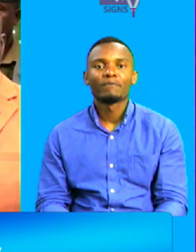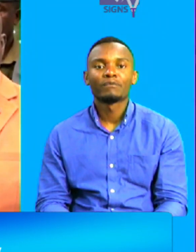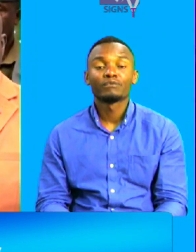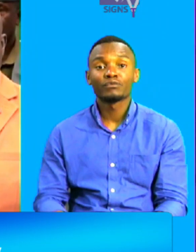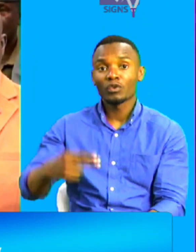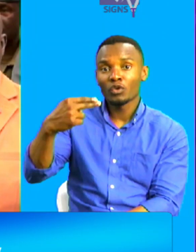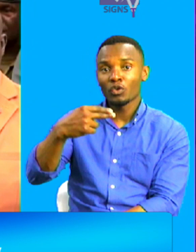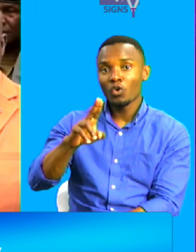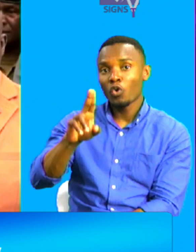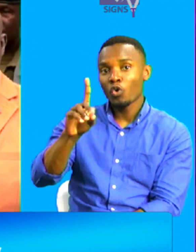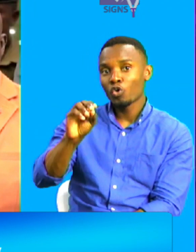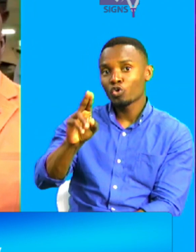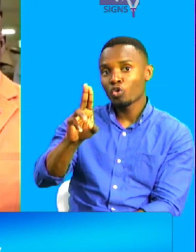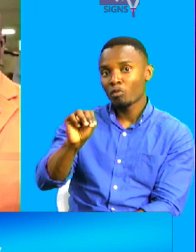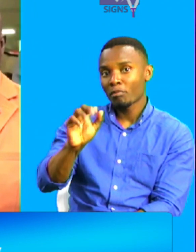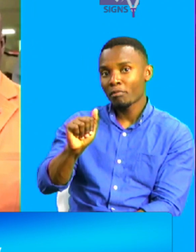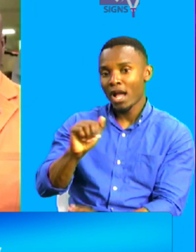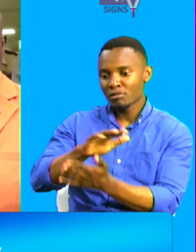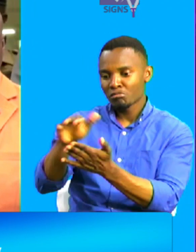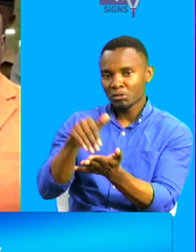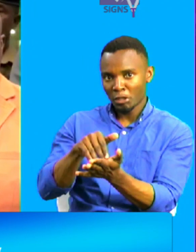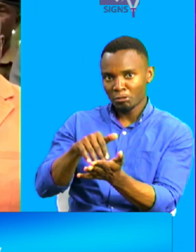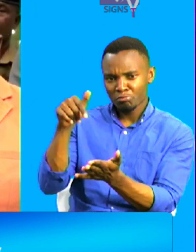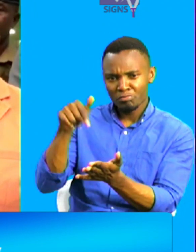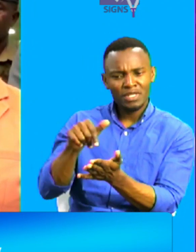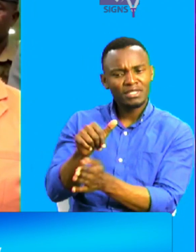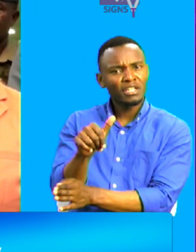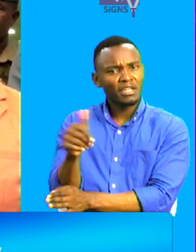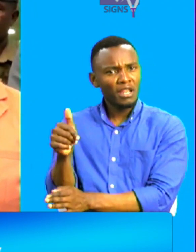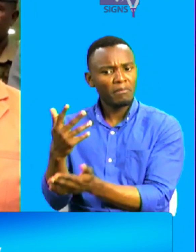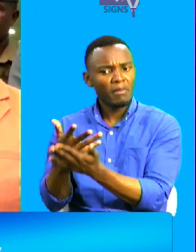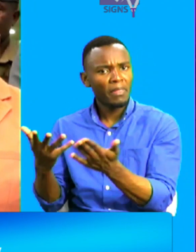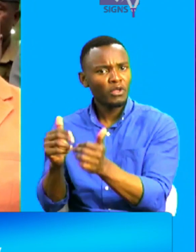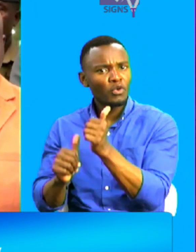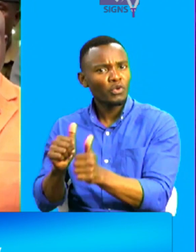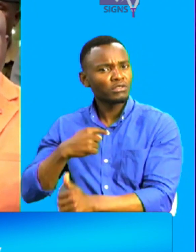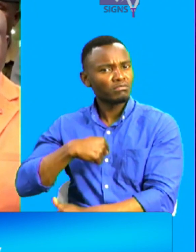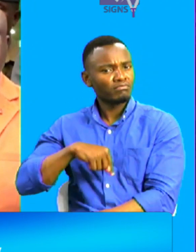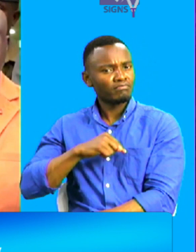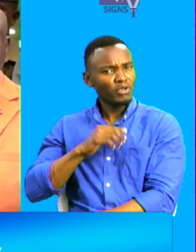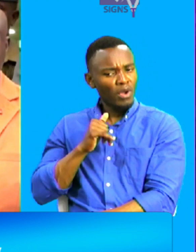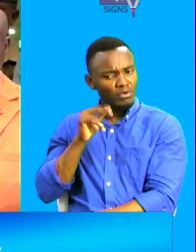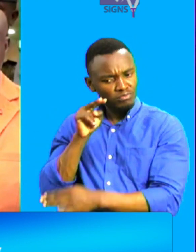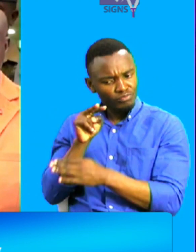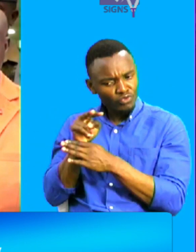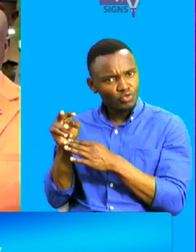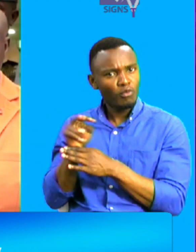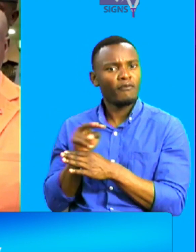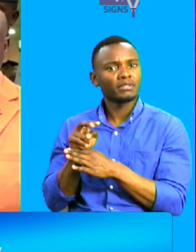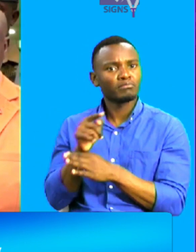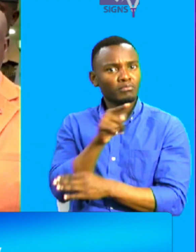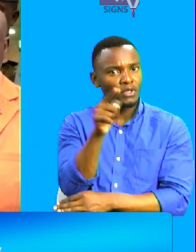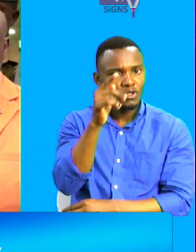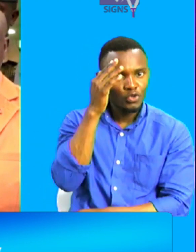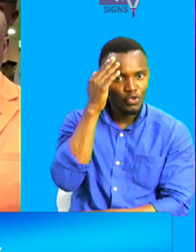Huduma centers is another area that I want to keep a very close eye on. As you know,